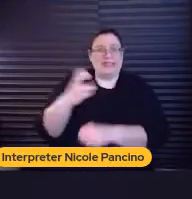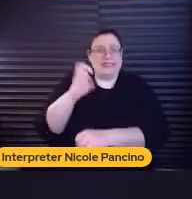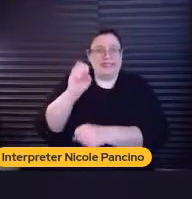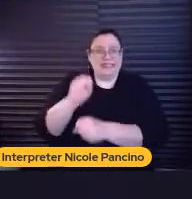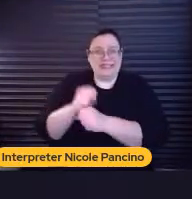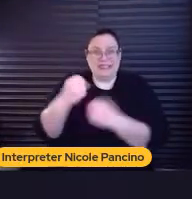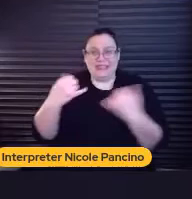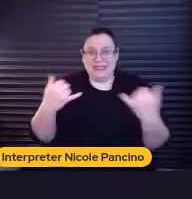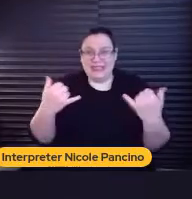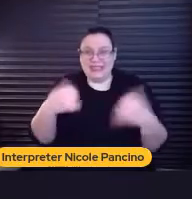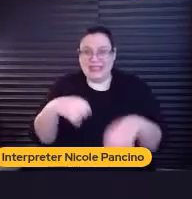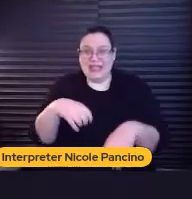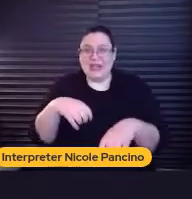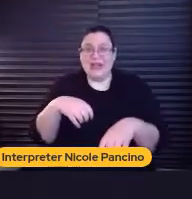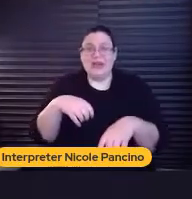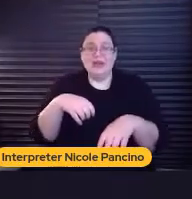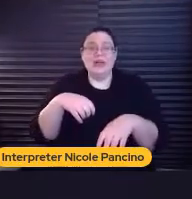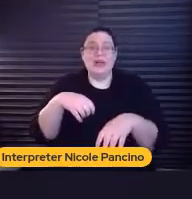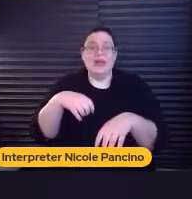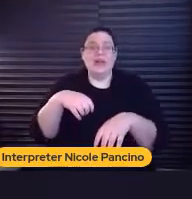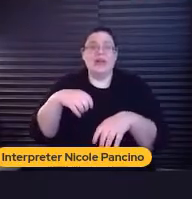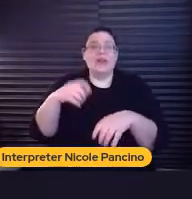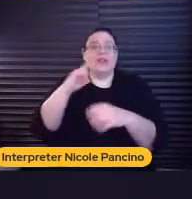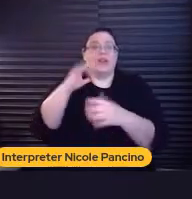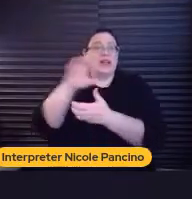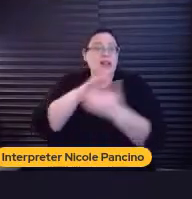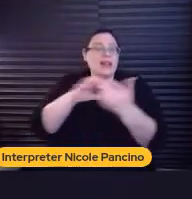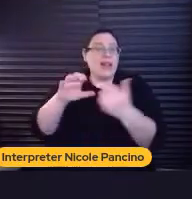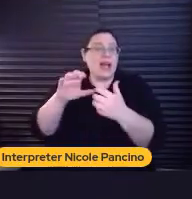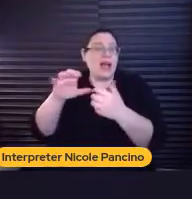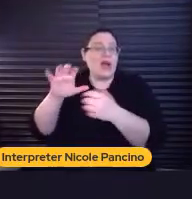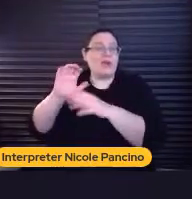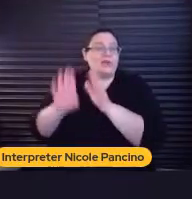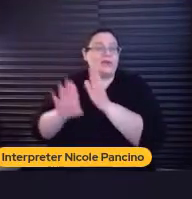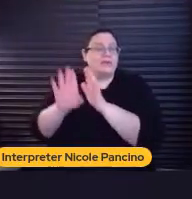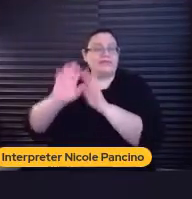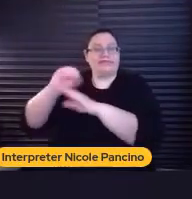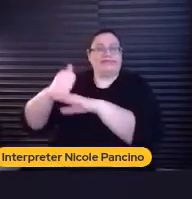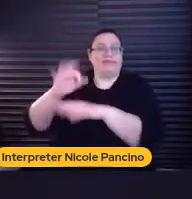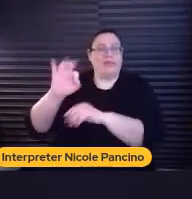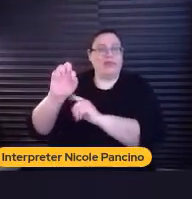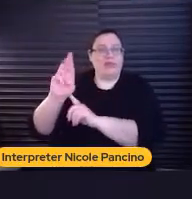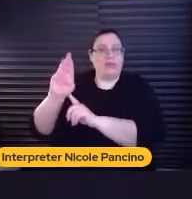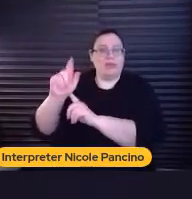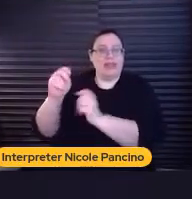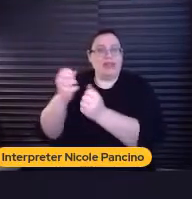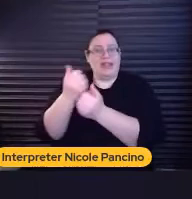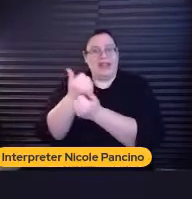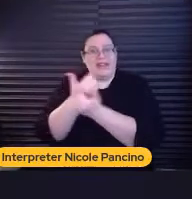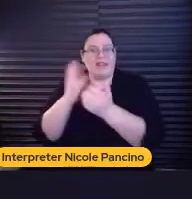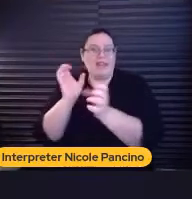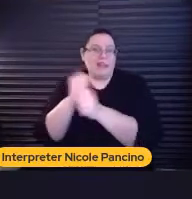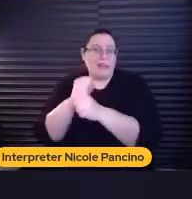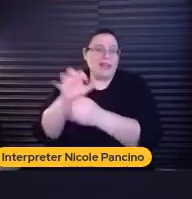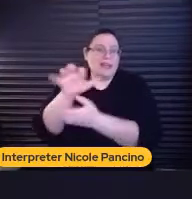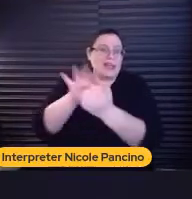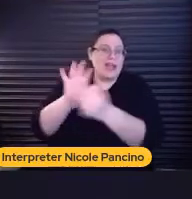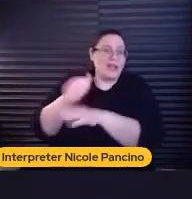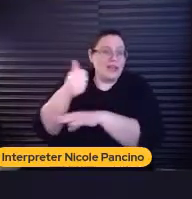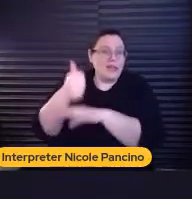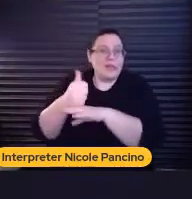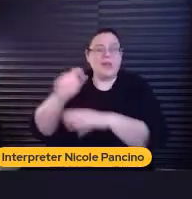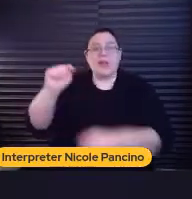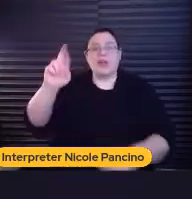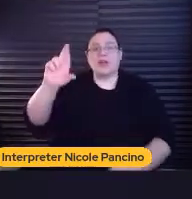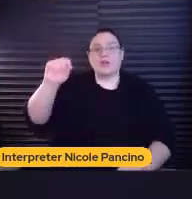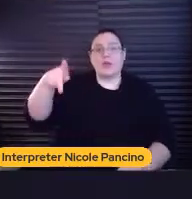with a lot of different tools, CloudFormation and things that generate CloudFormation, like Troposphere and the toolset